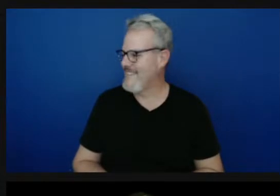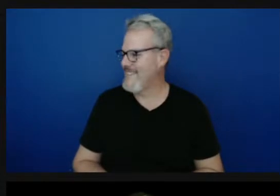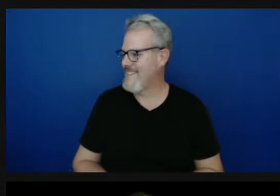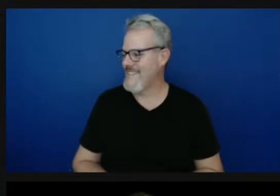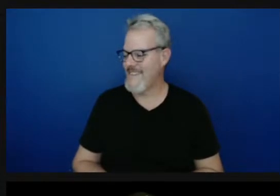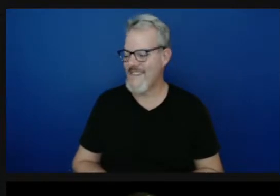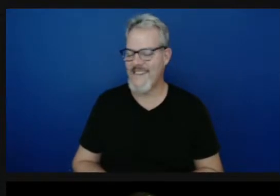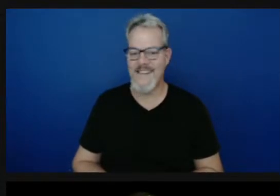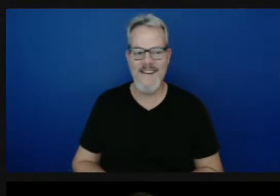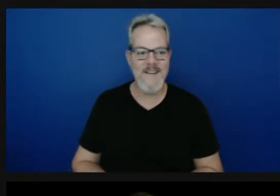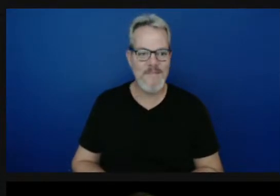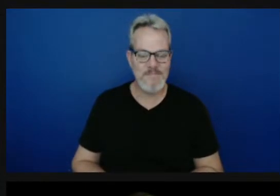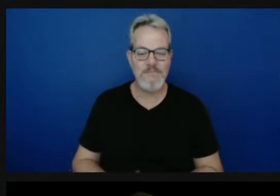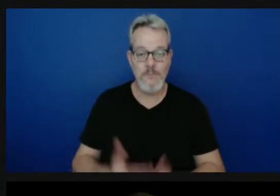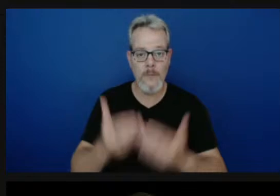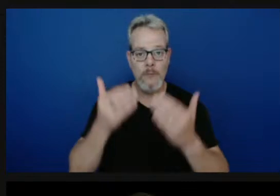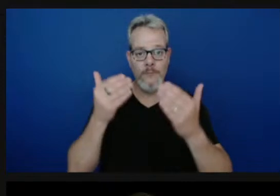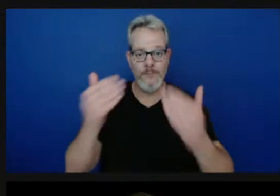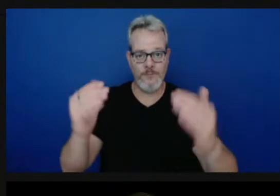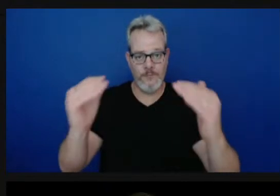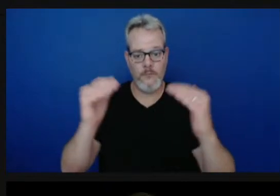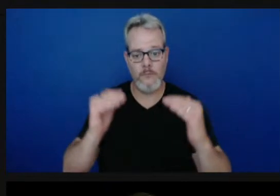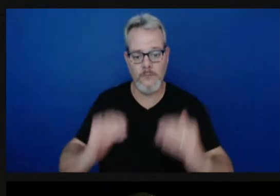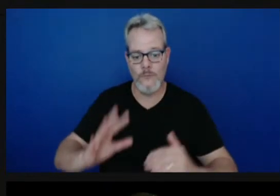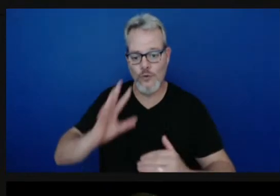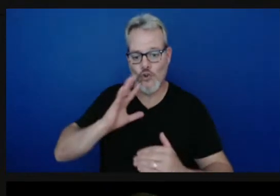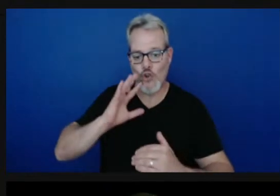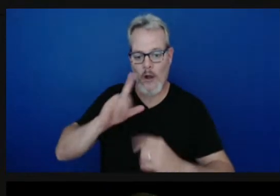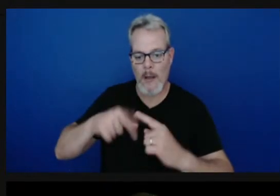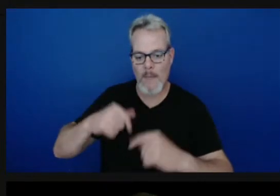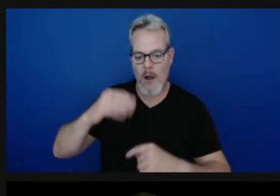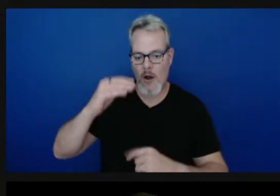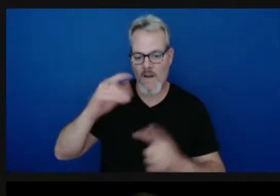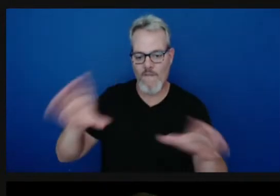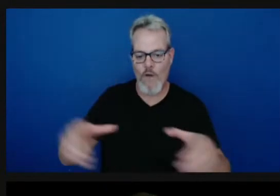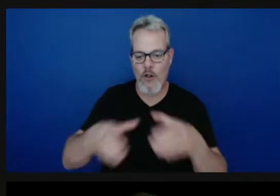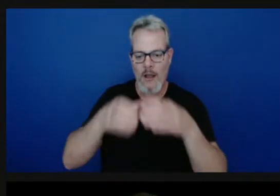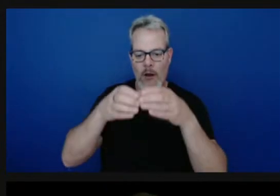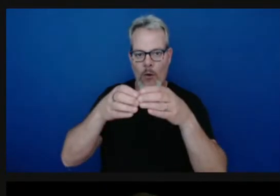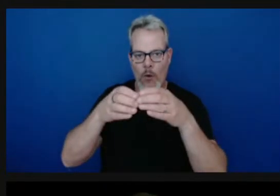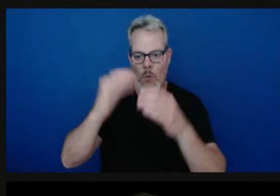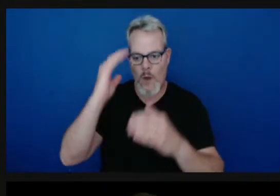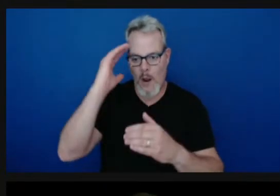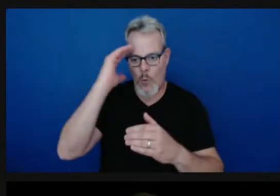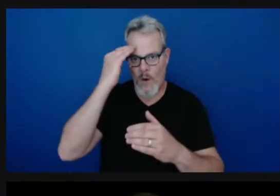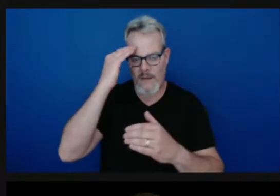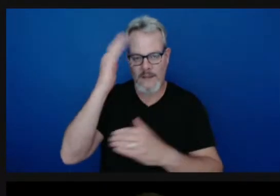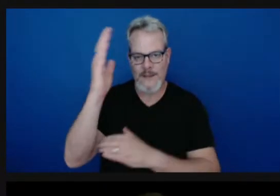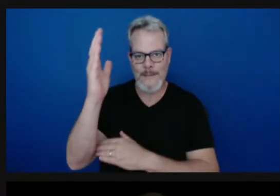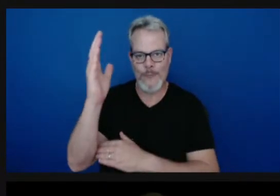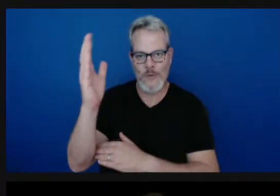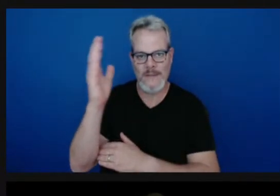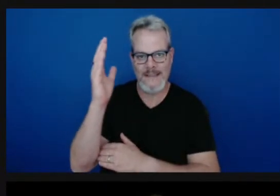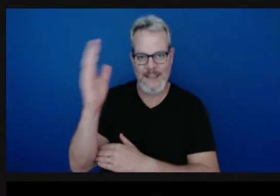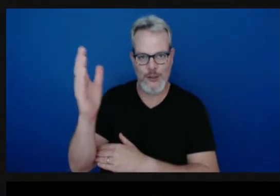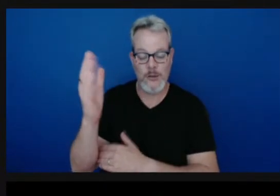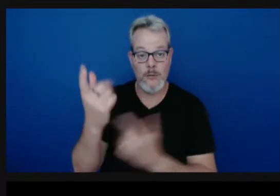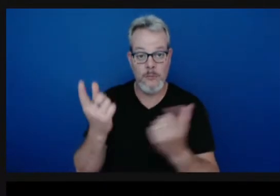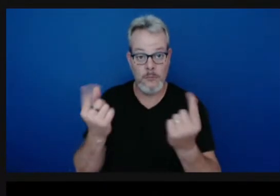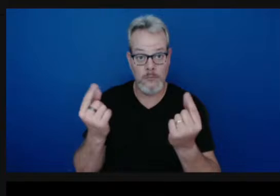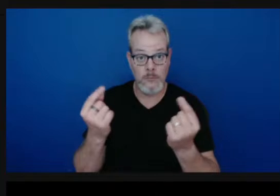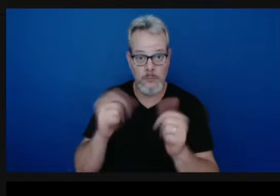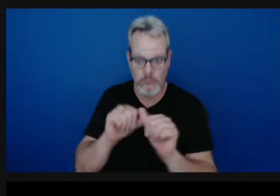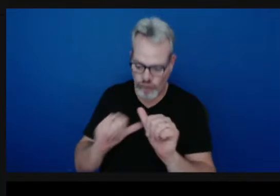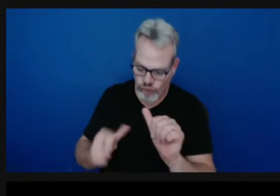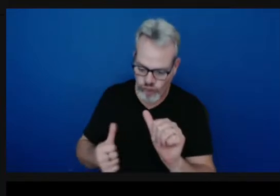let's switch to volcano awareness presentation. And what we will do now is recap a final segment